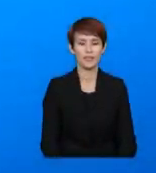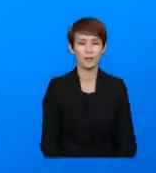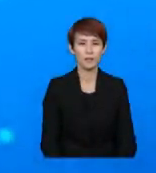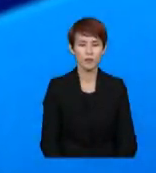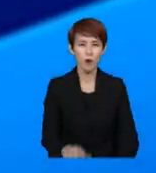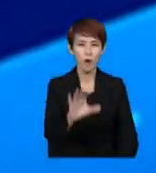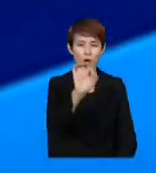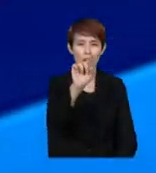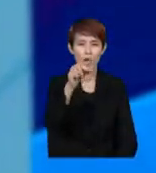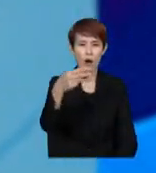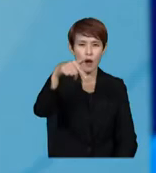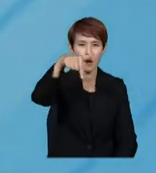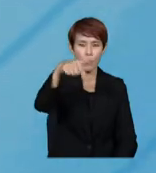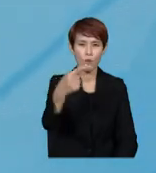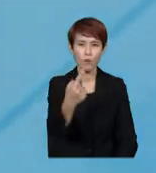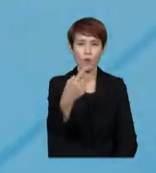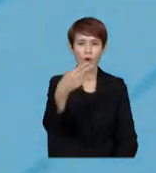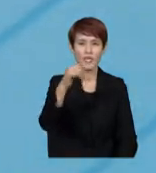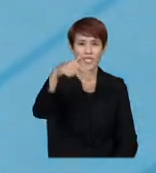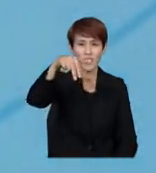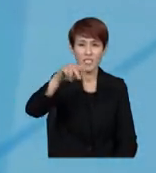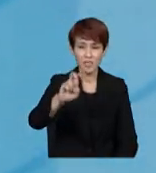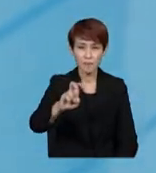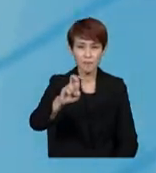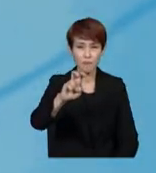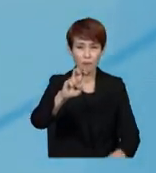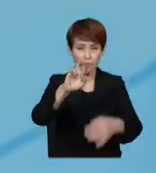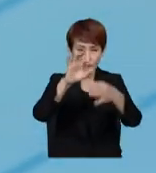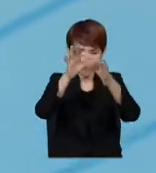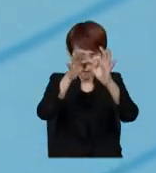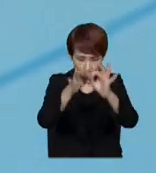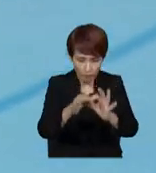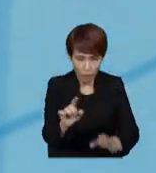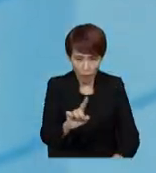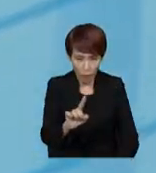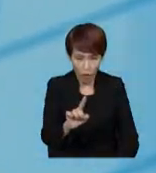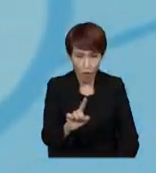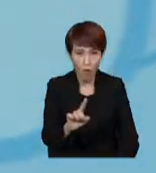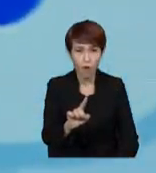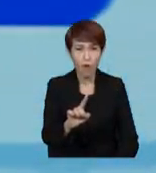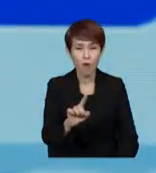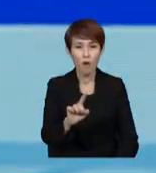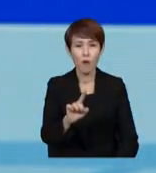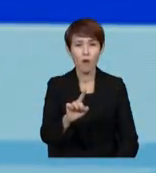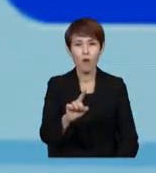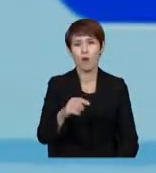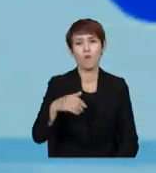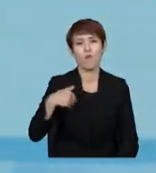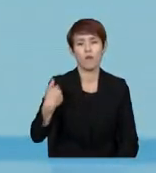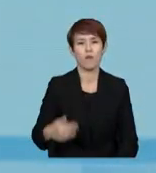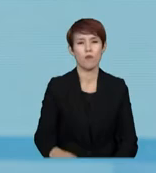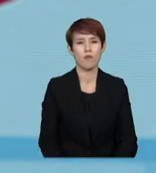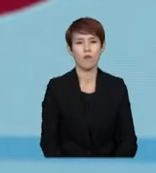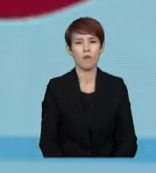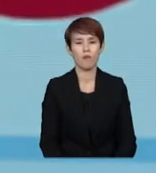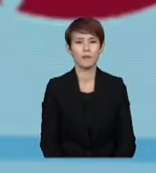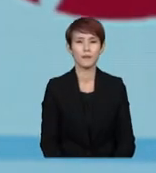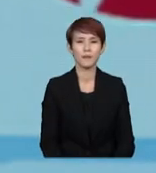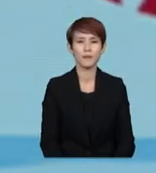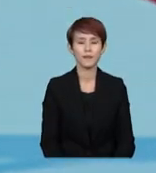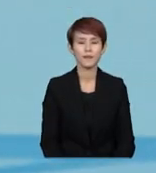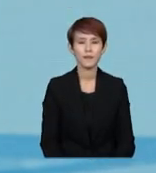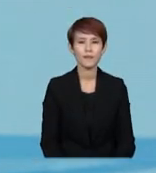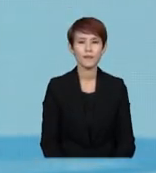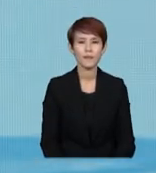work. So top of the agenda, and I think this is a more global conclusion perhaps, is avoid the kind of concentration